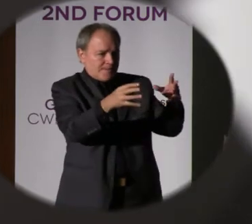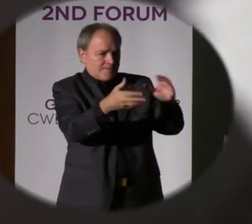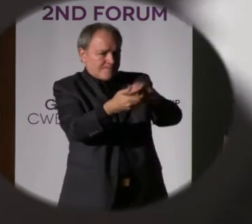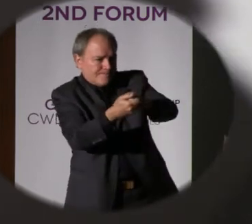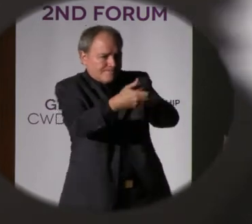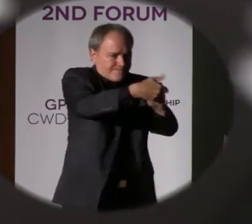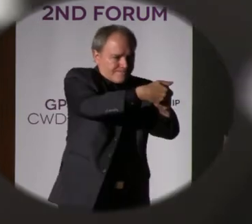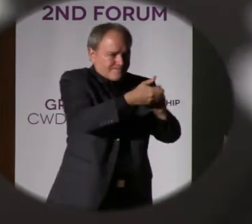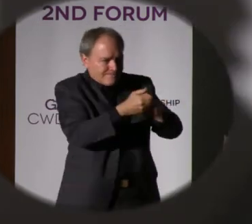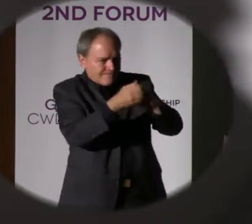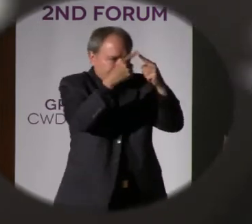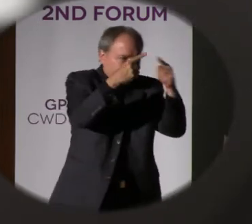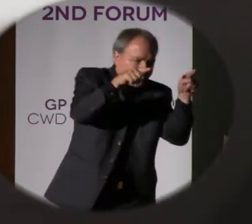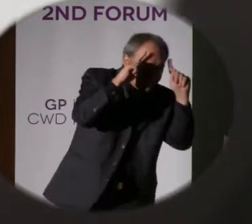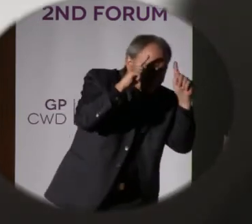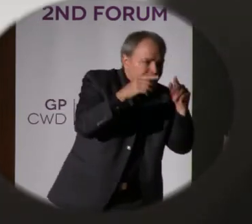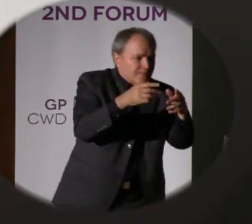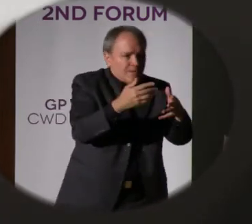academics,